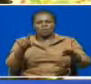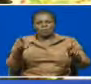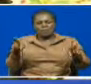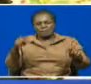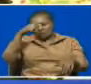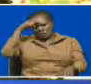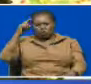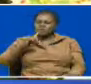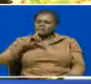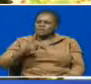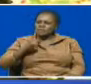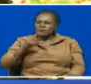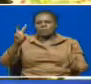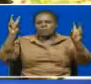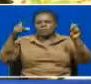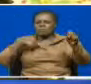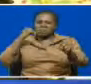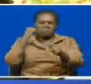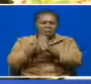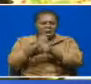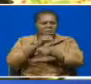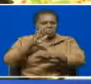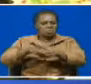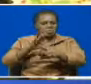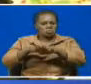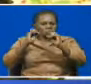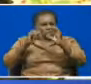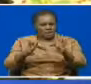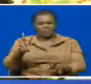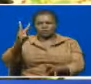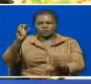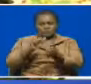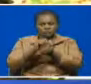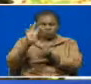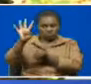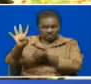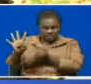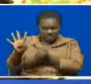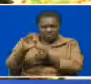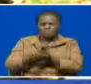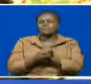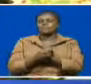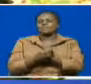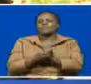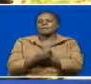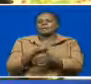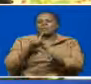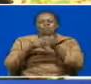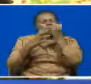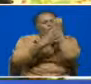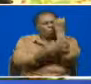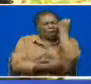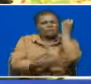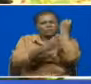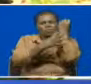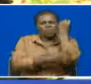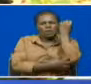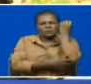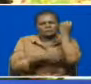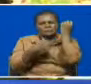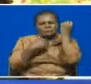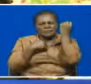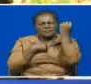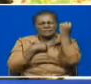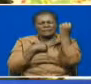issues, because I was not able to perform my duties well. And in 2014, when the worst goes to the worst, when I hit rock